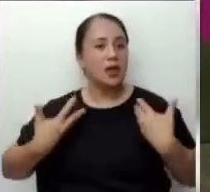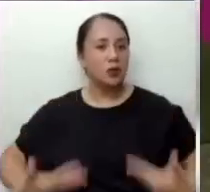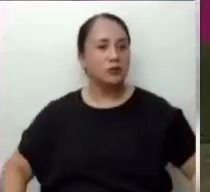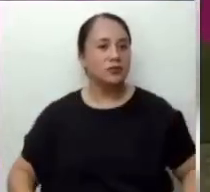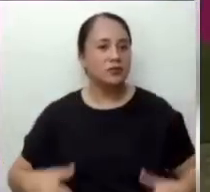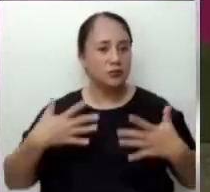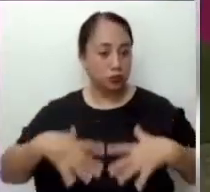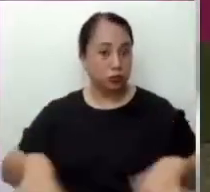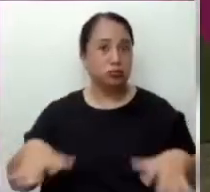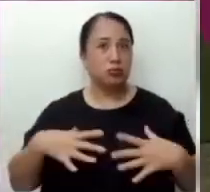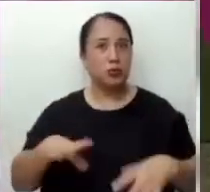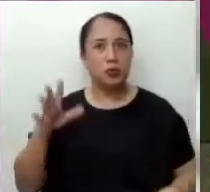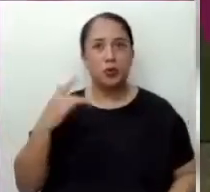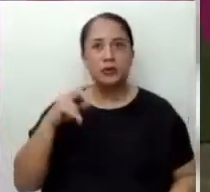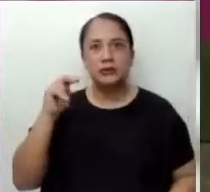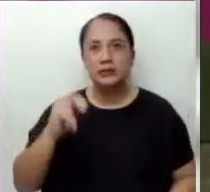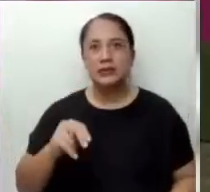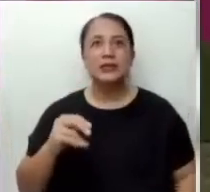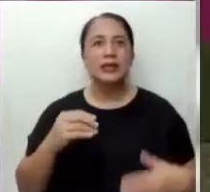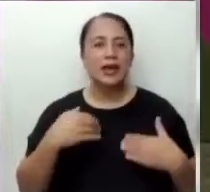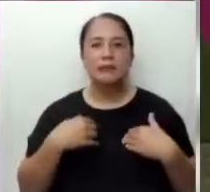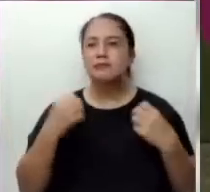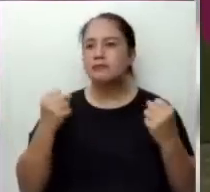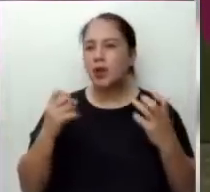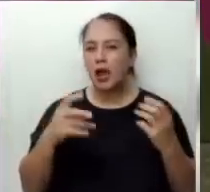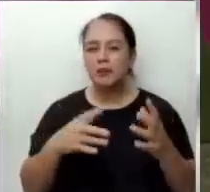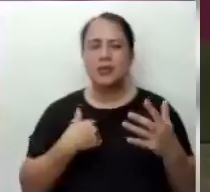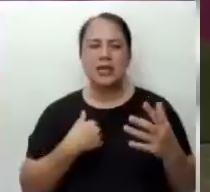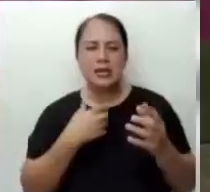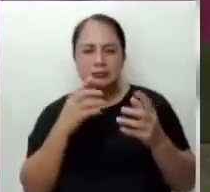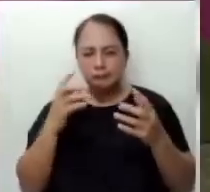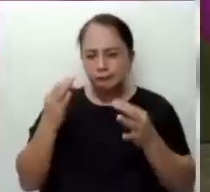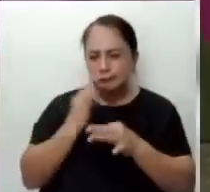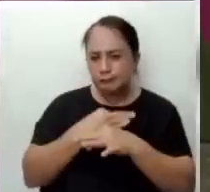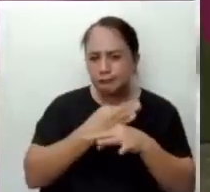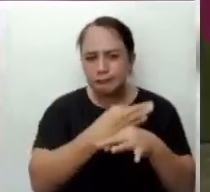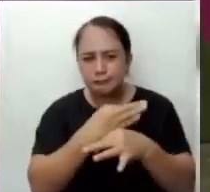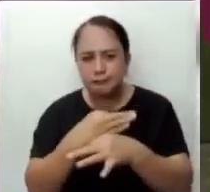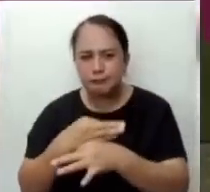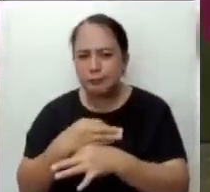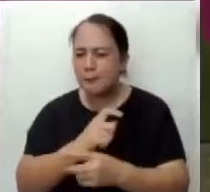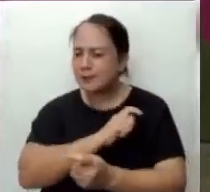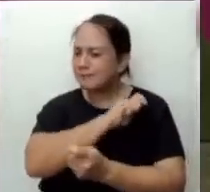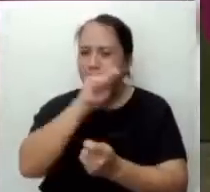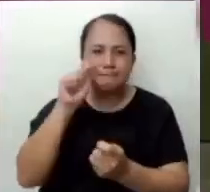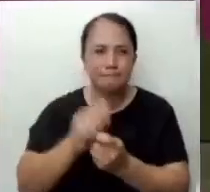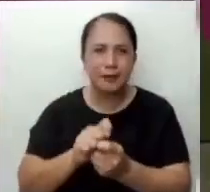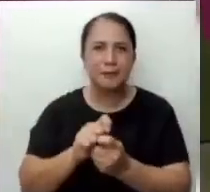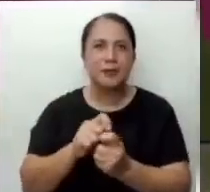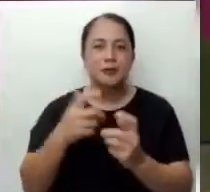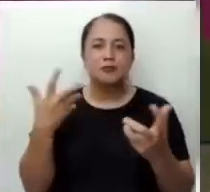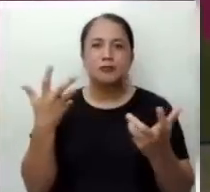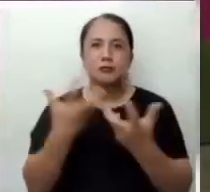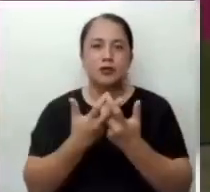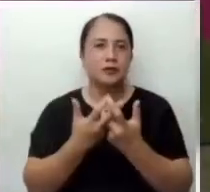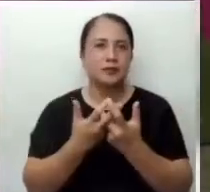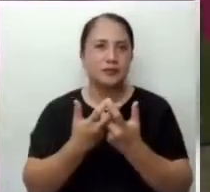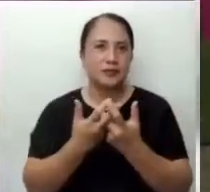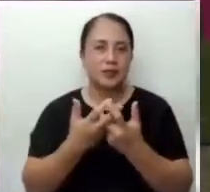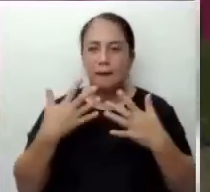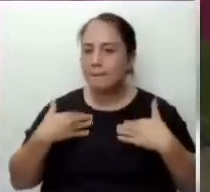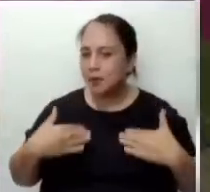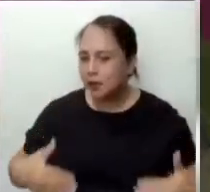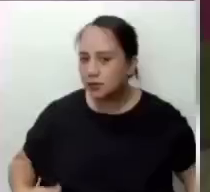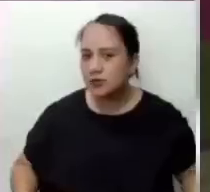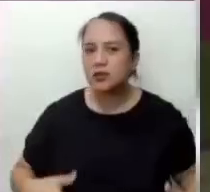Because I had to do many fittings for it because it has to exactly be made according to your body, the